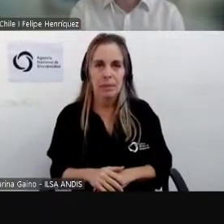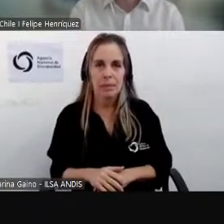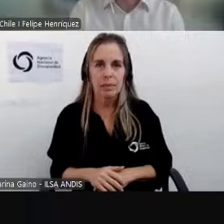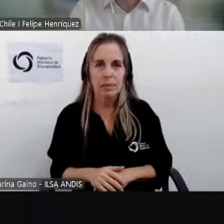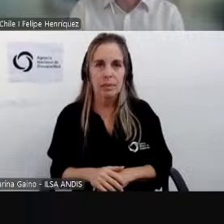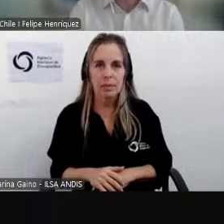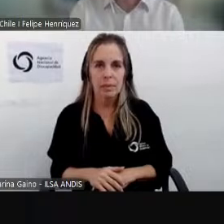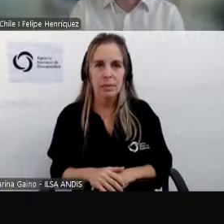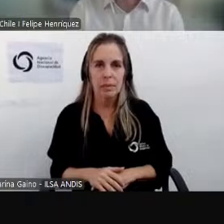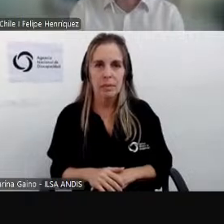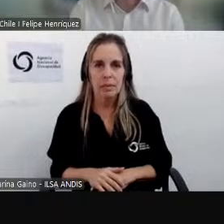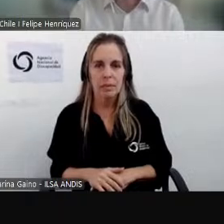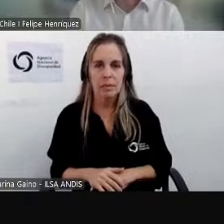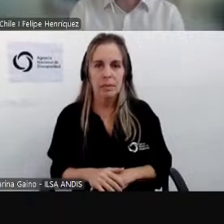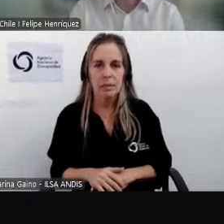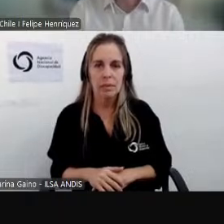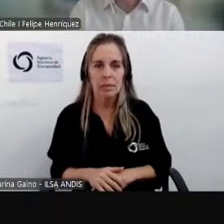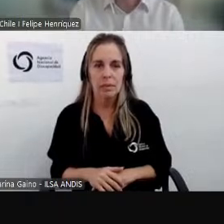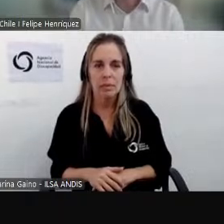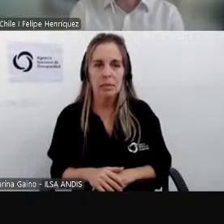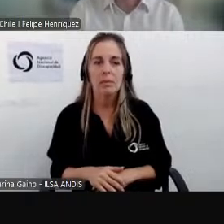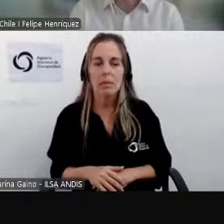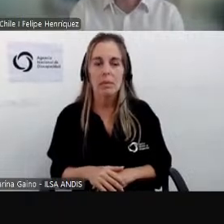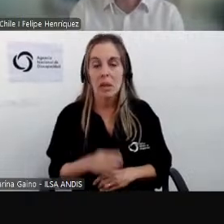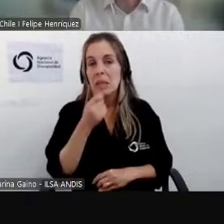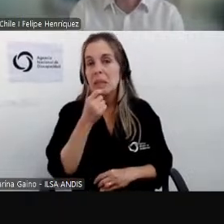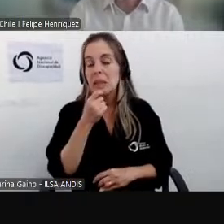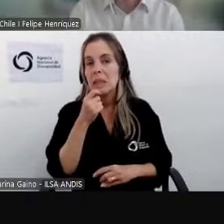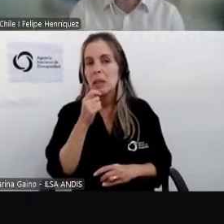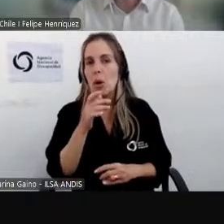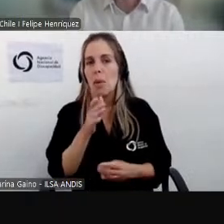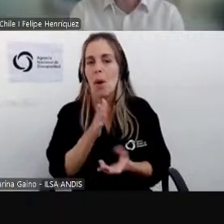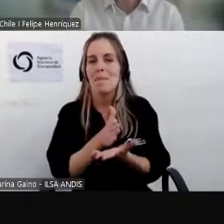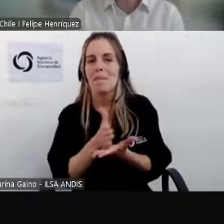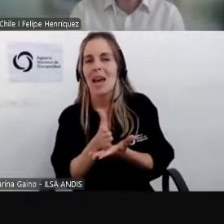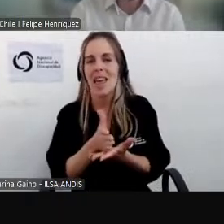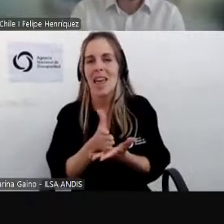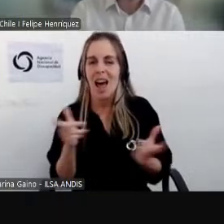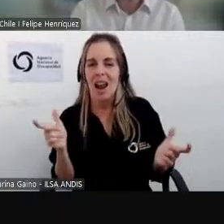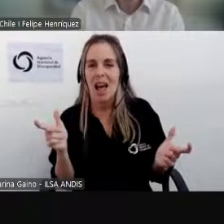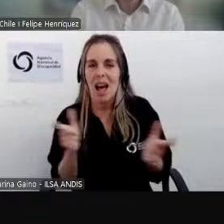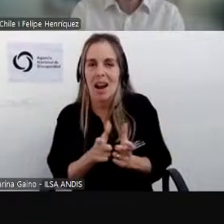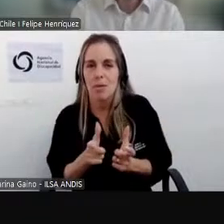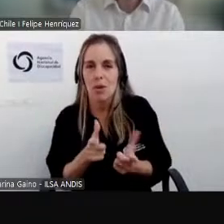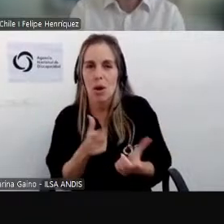by our contact point. And